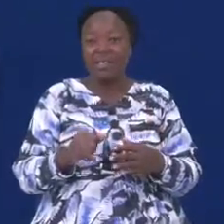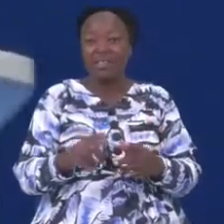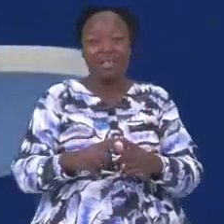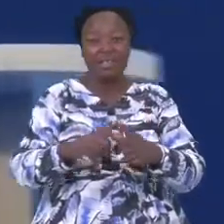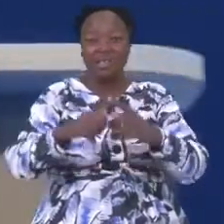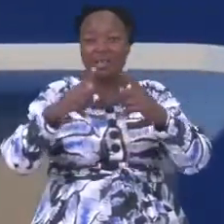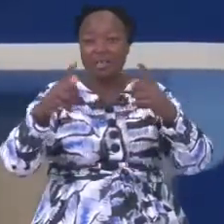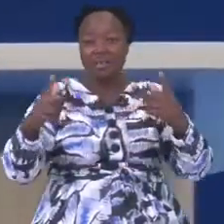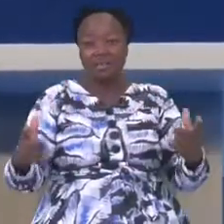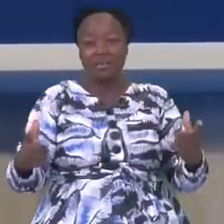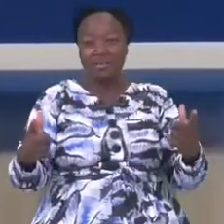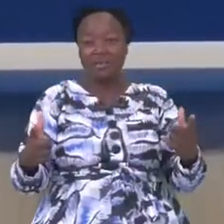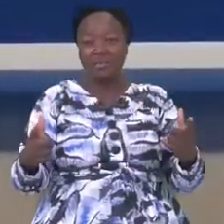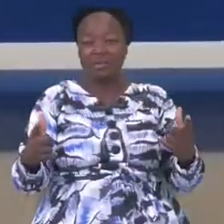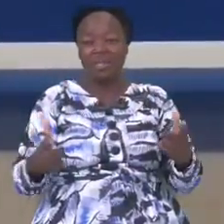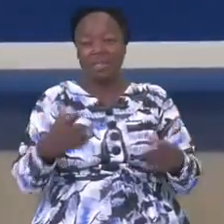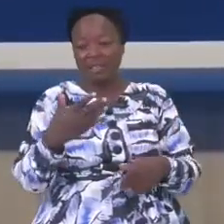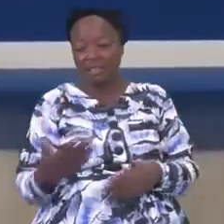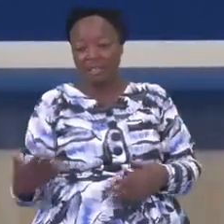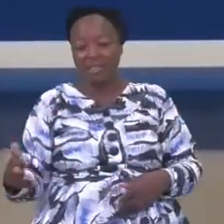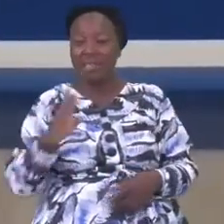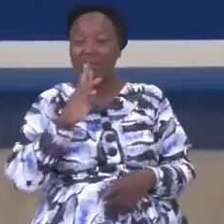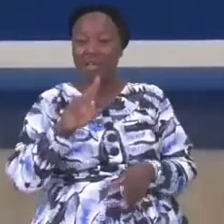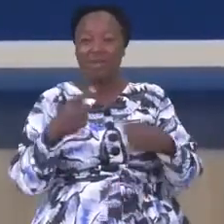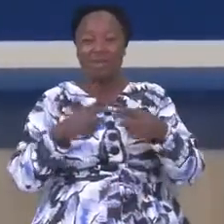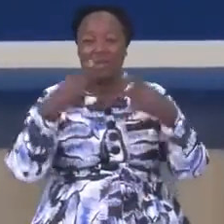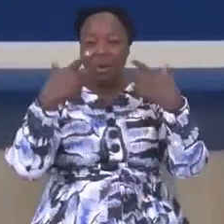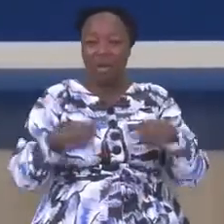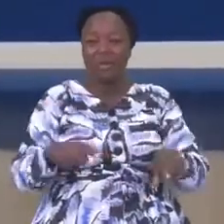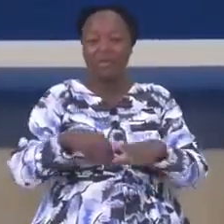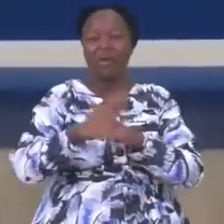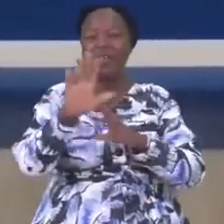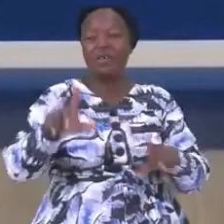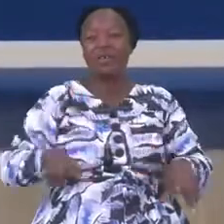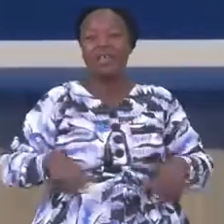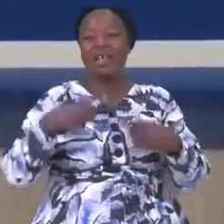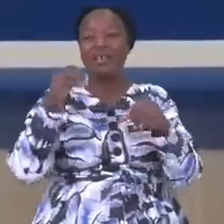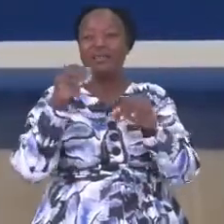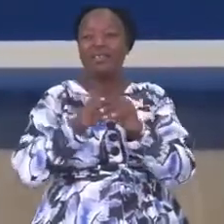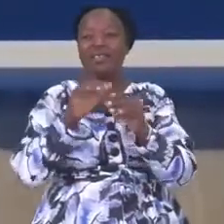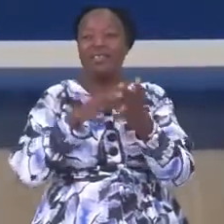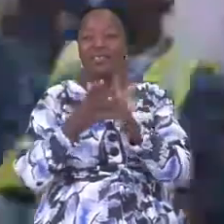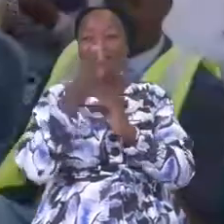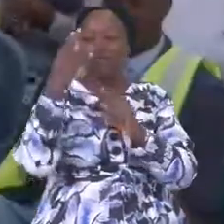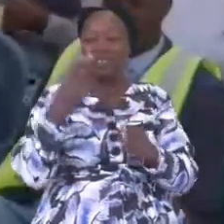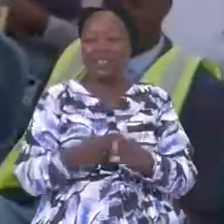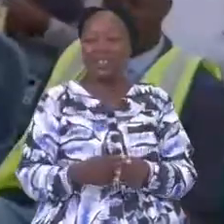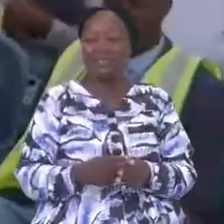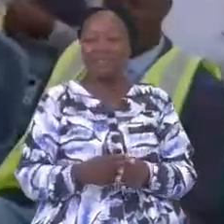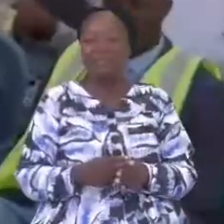supernatural things are going to take place in your life in Jesus' name.